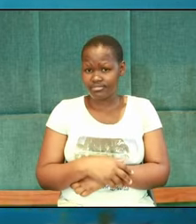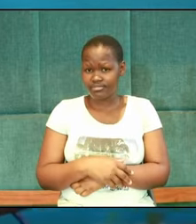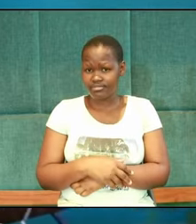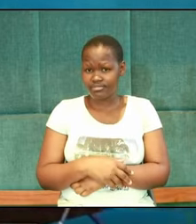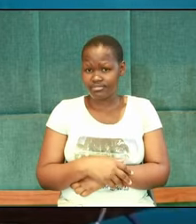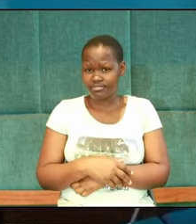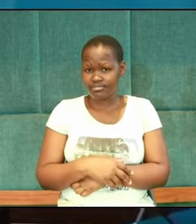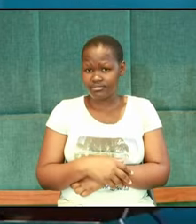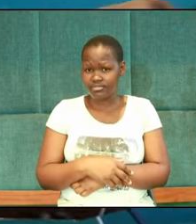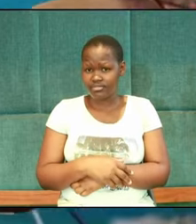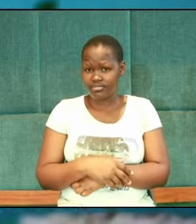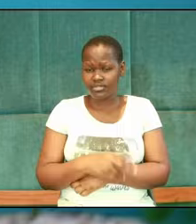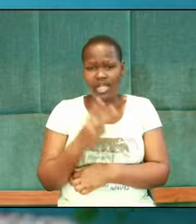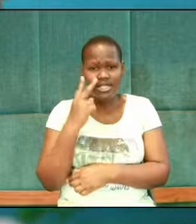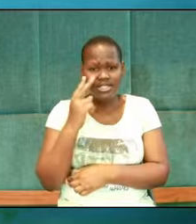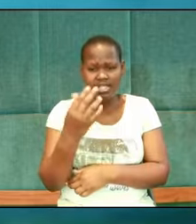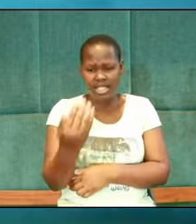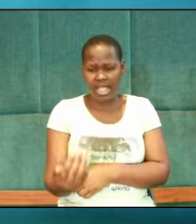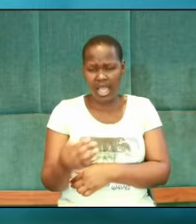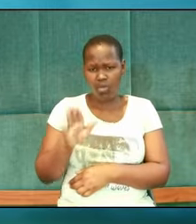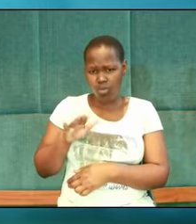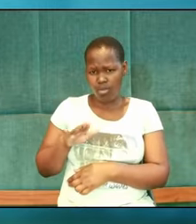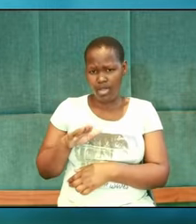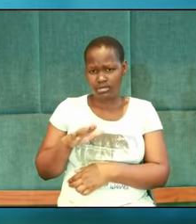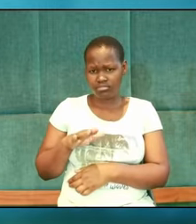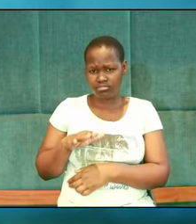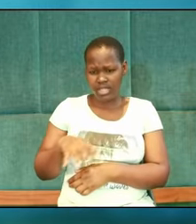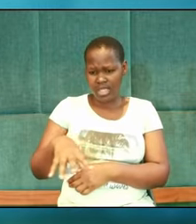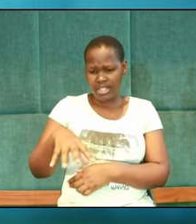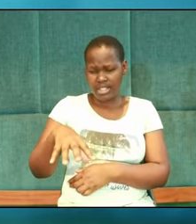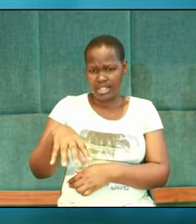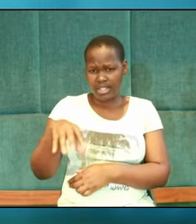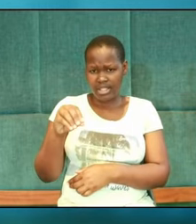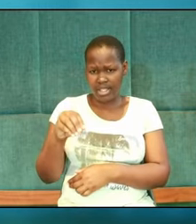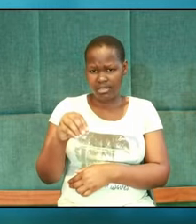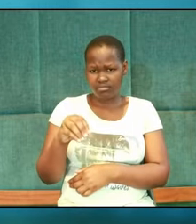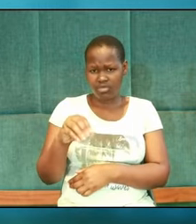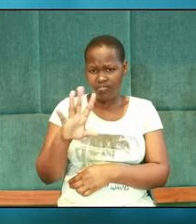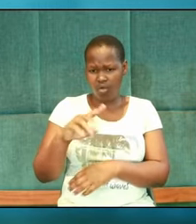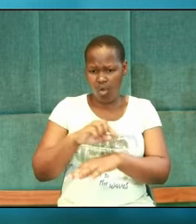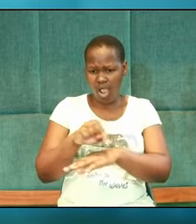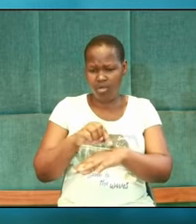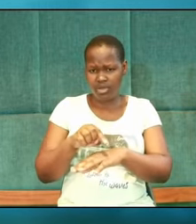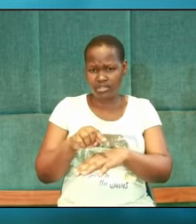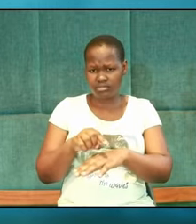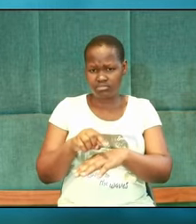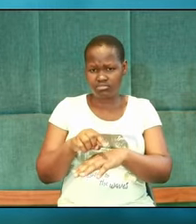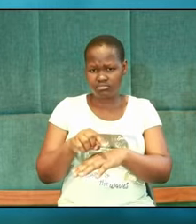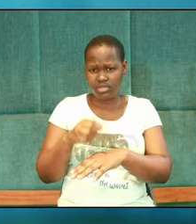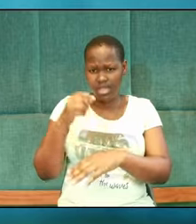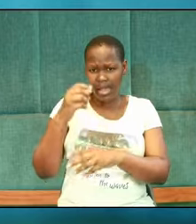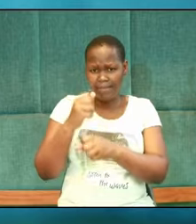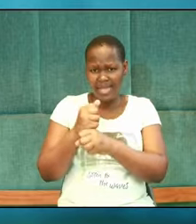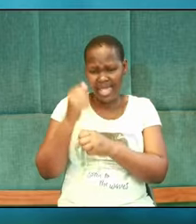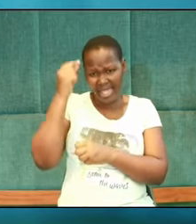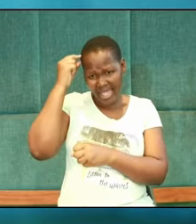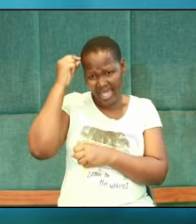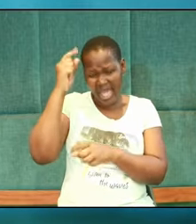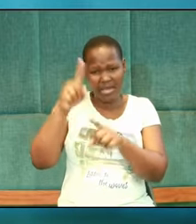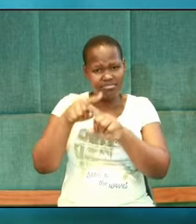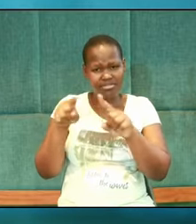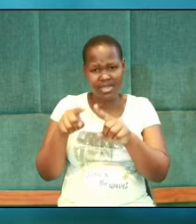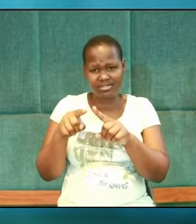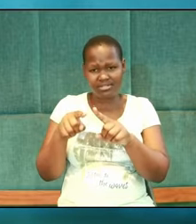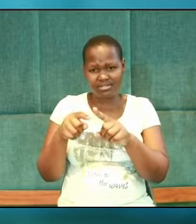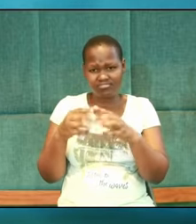You see a young woman, we can spend 4 hours to fix our hair, yet the content in the head